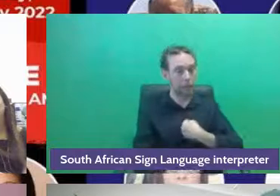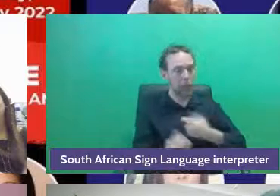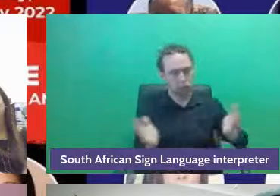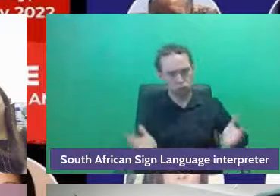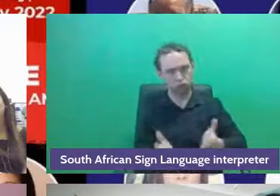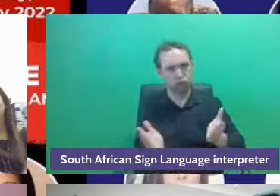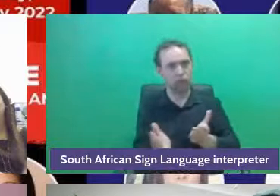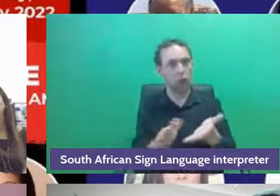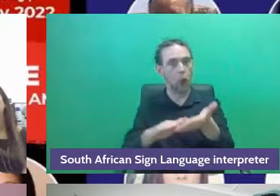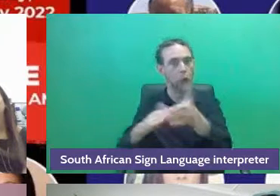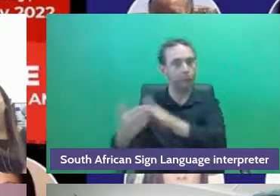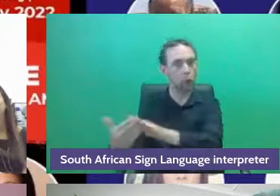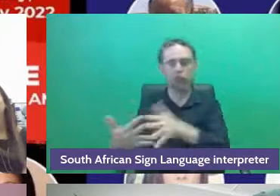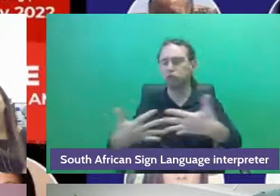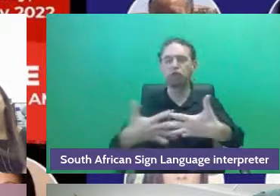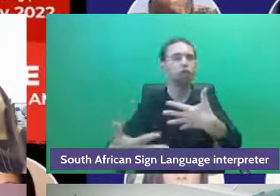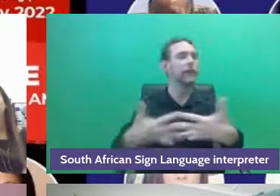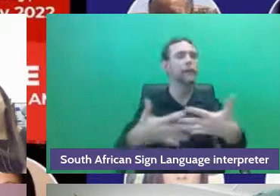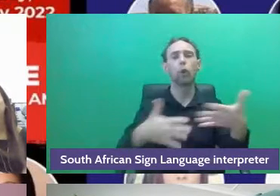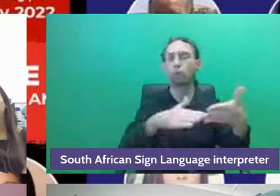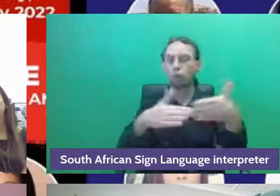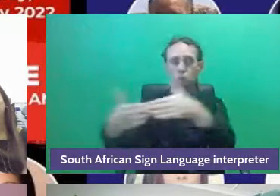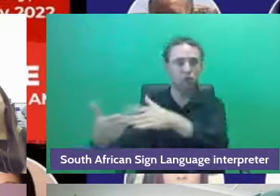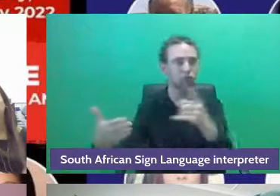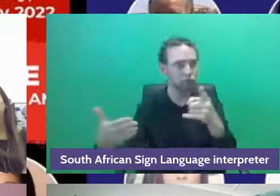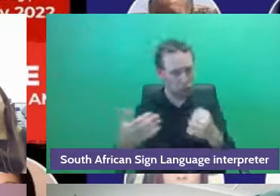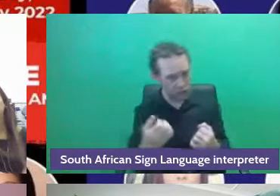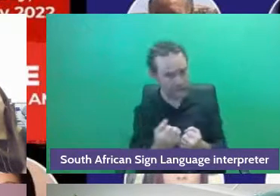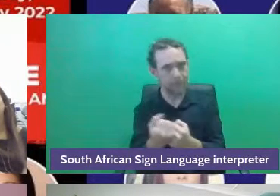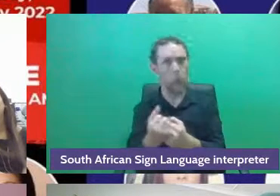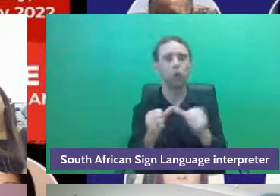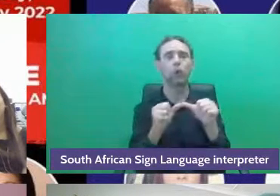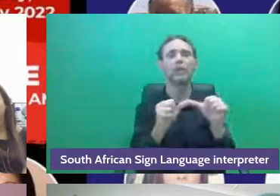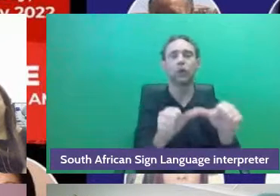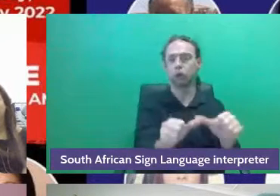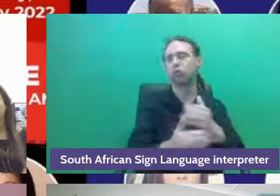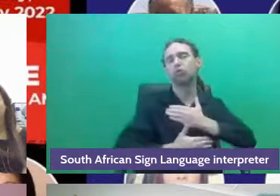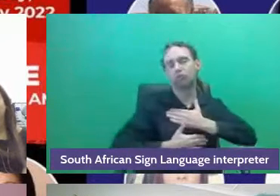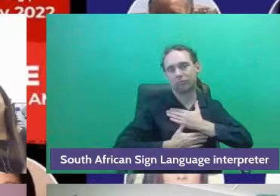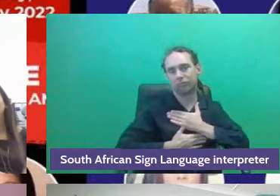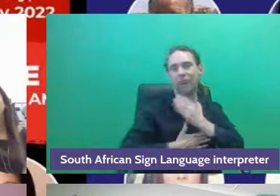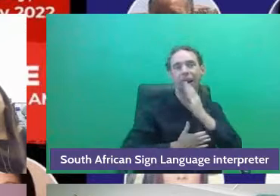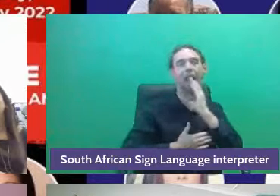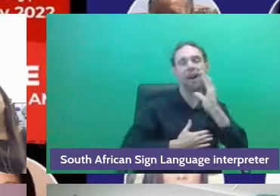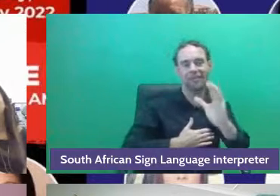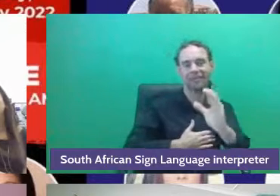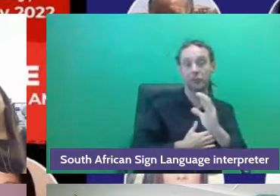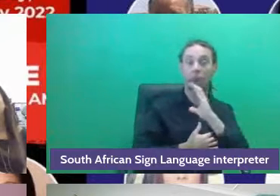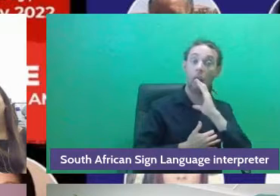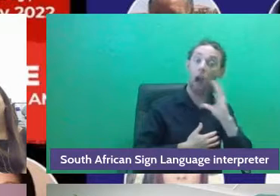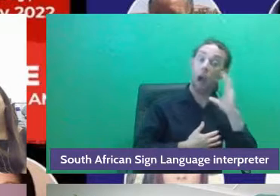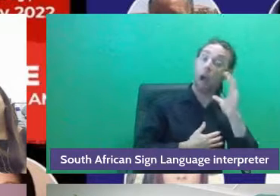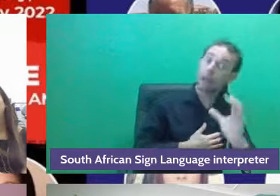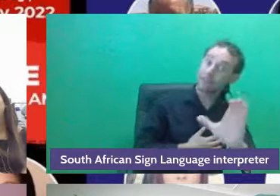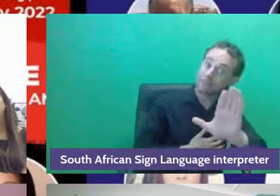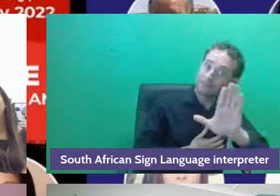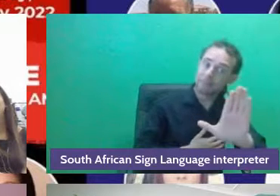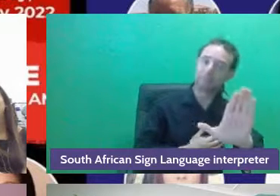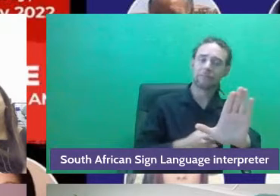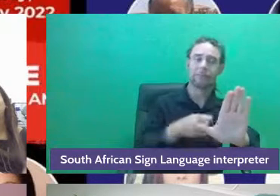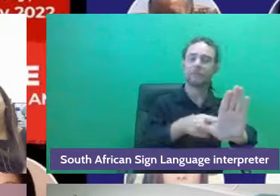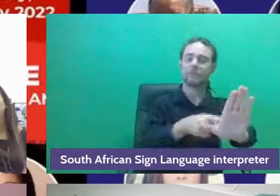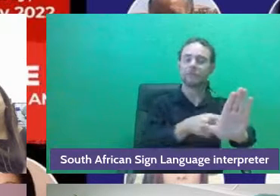whichever community, and we also encourage for you to continue to push